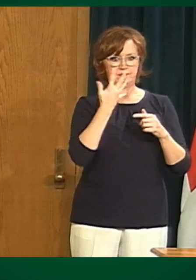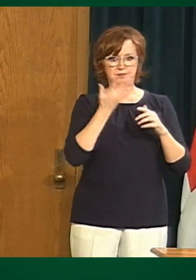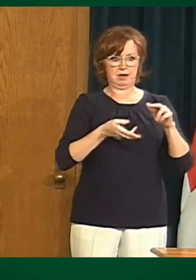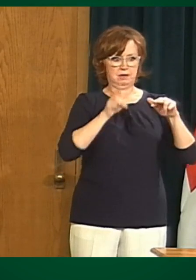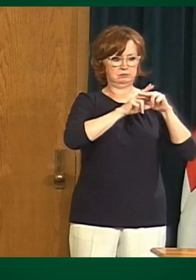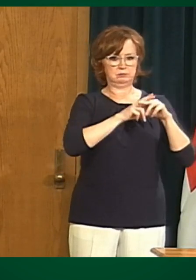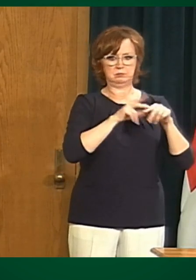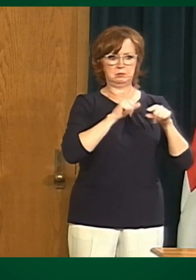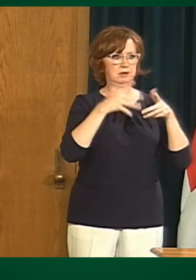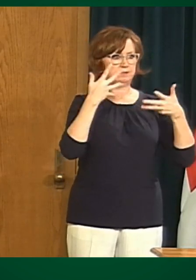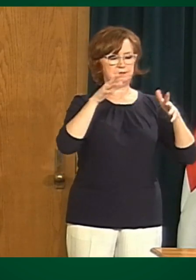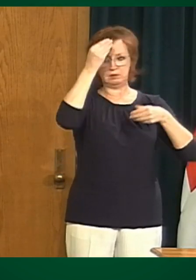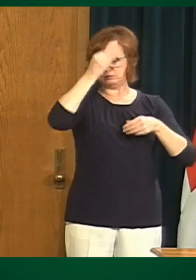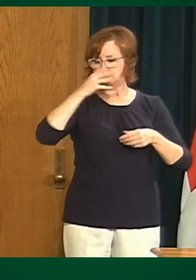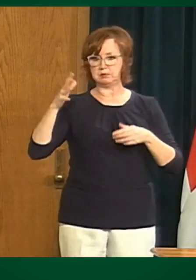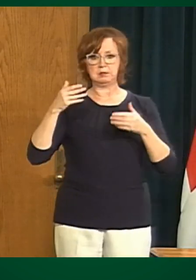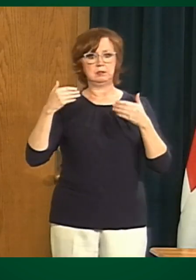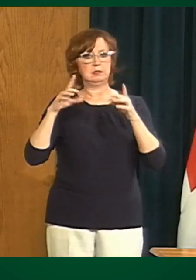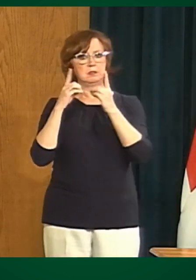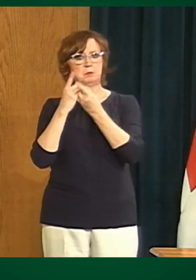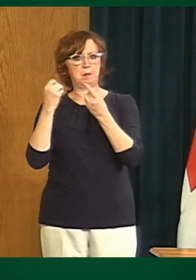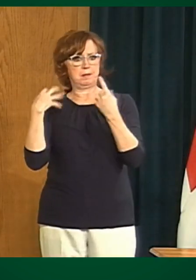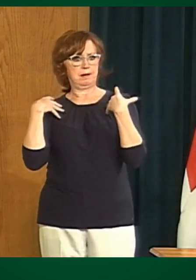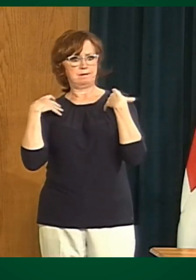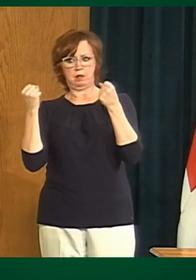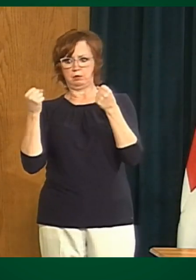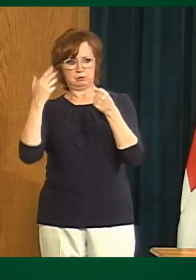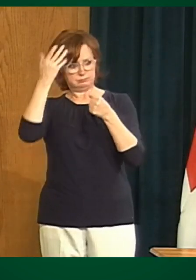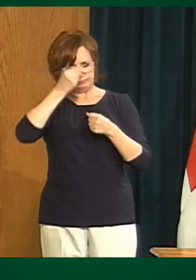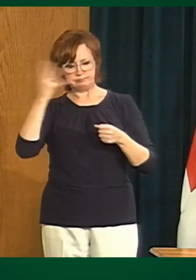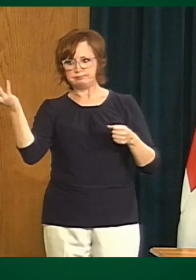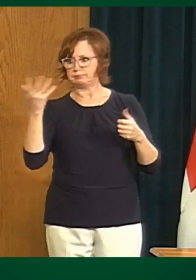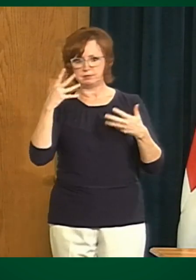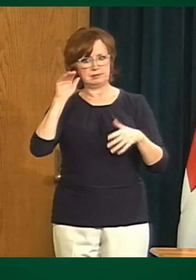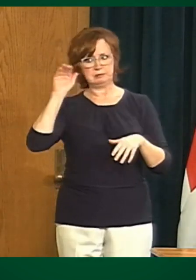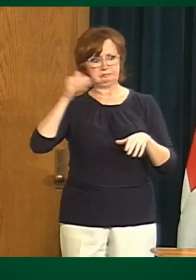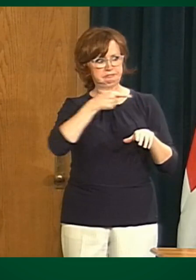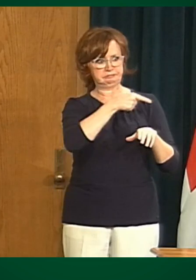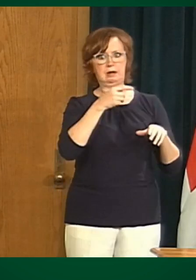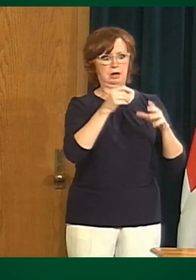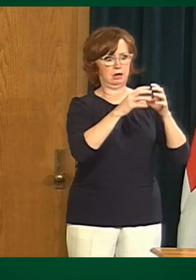to the Ministry of Health as the communicable disease